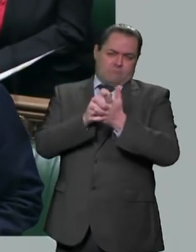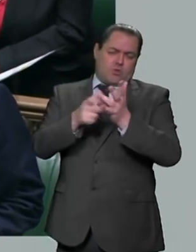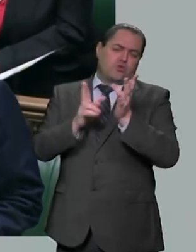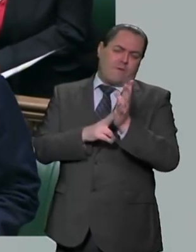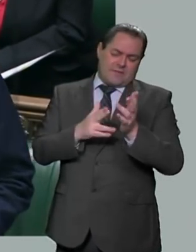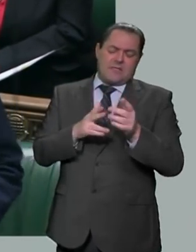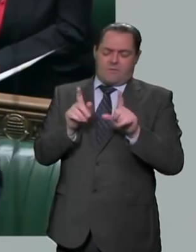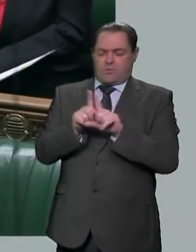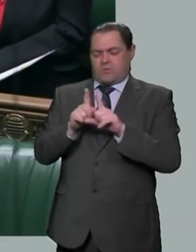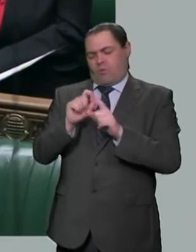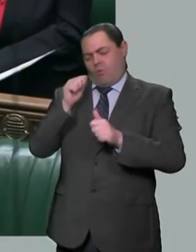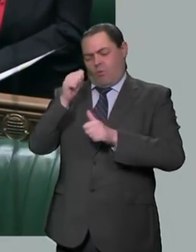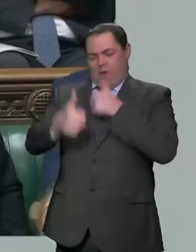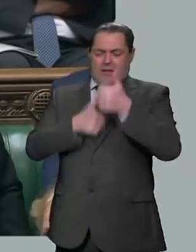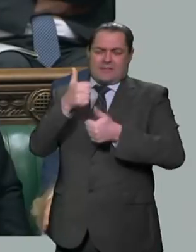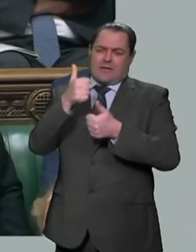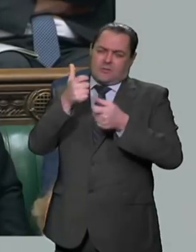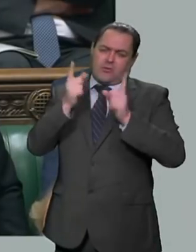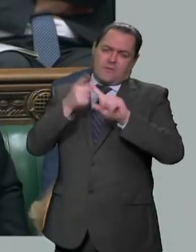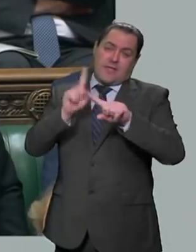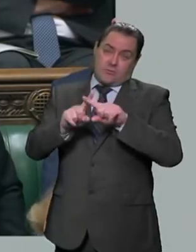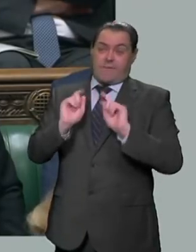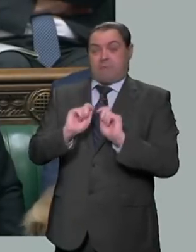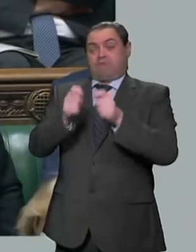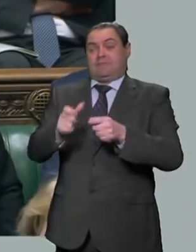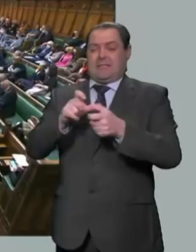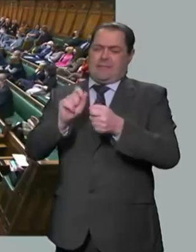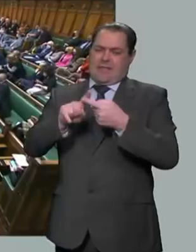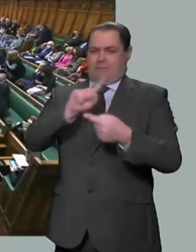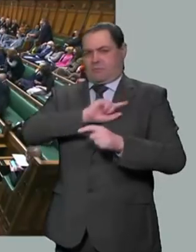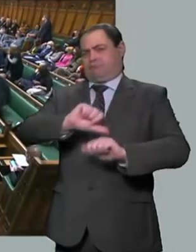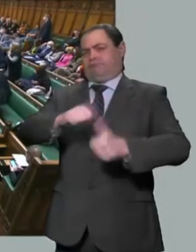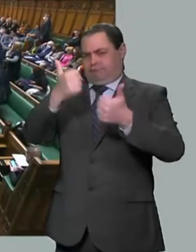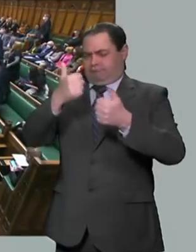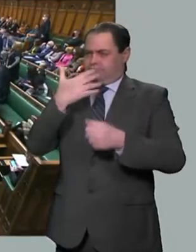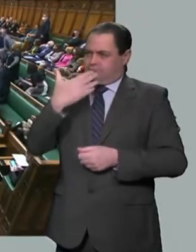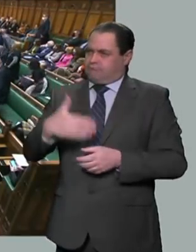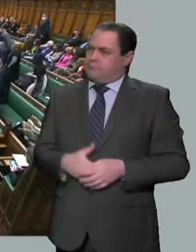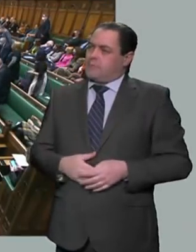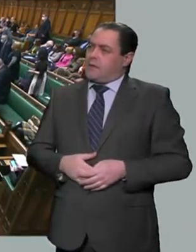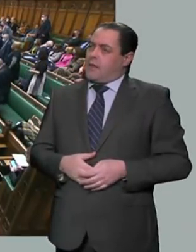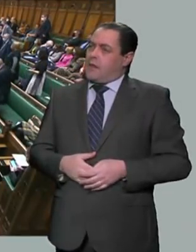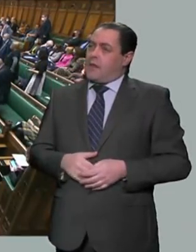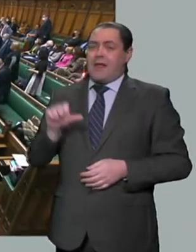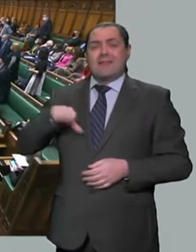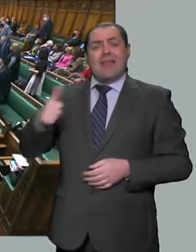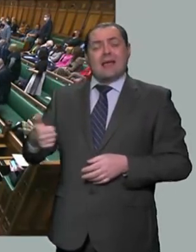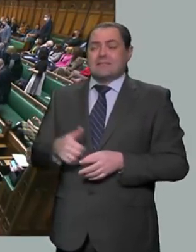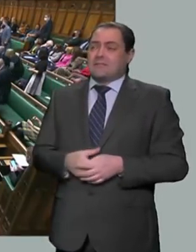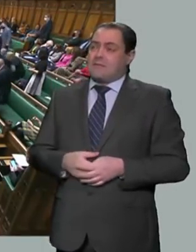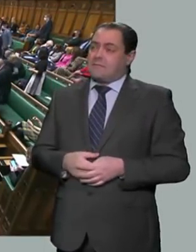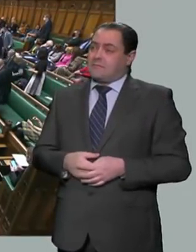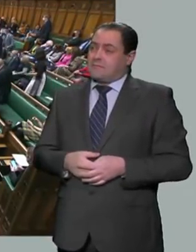particularly Adi Adetosoye, CBE, on his achievement. Ed Paul, Ed David.